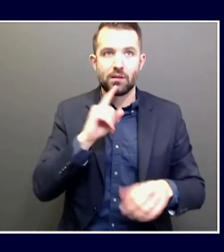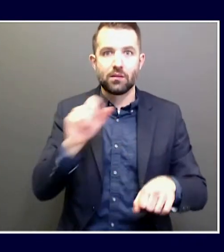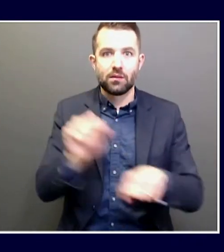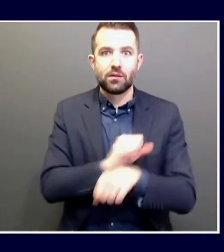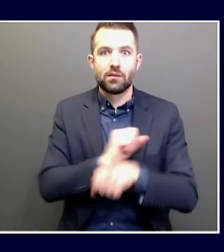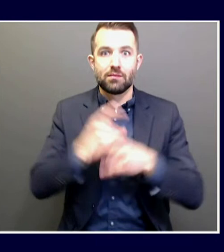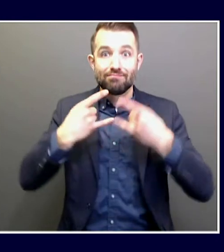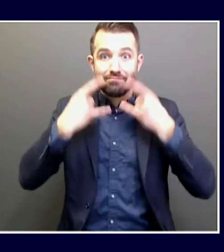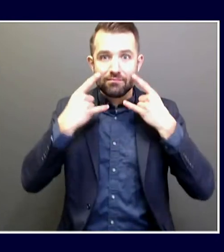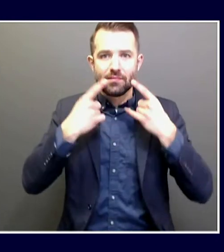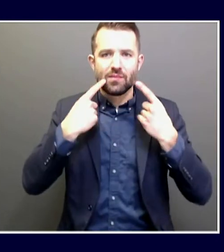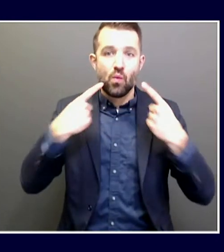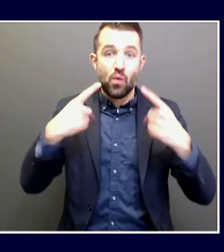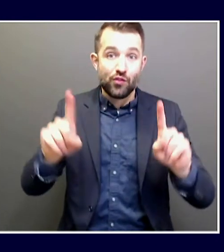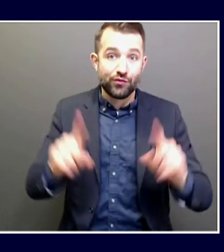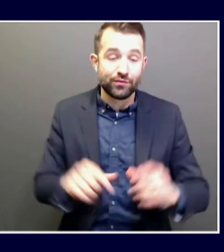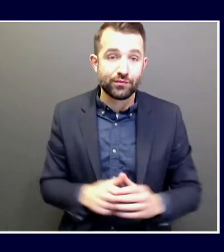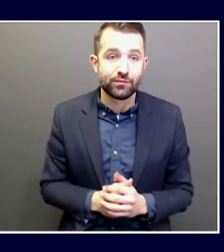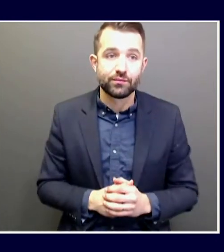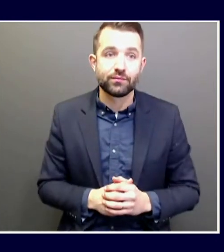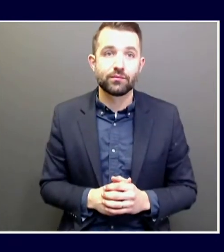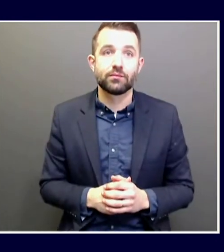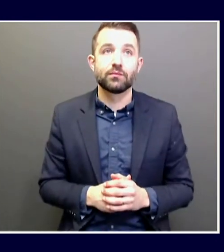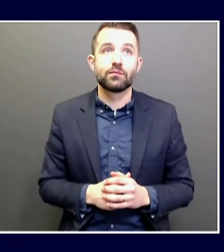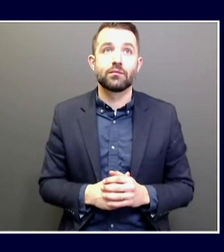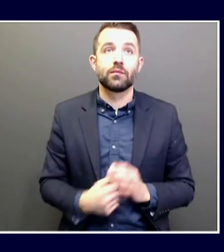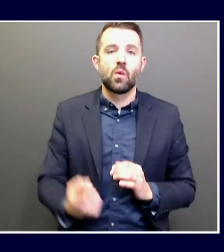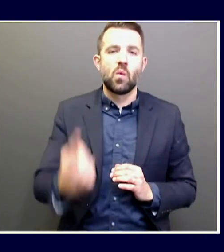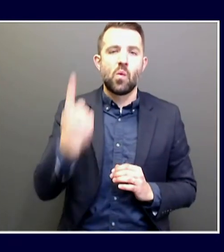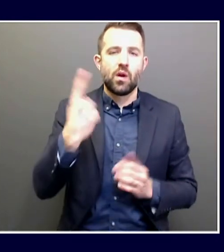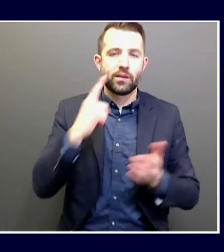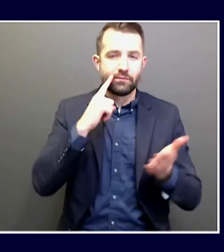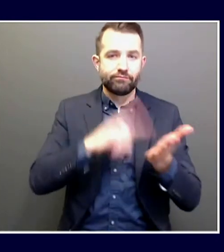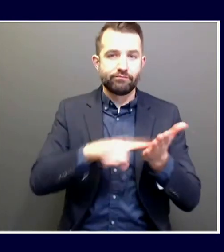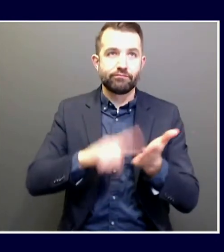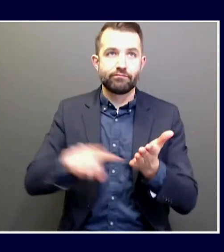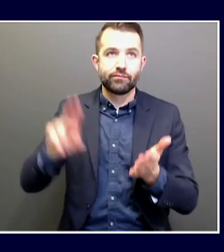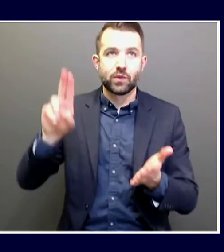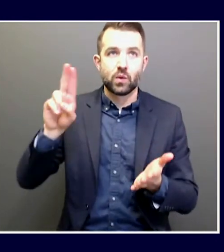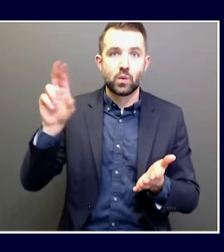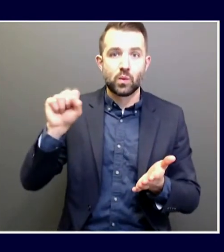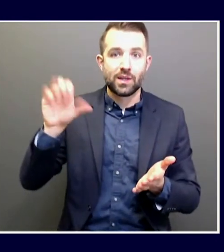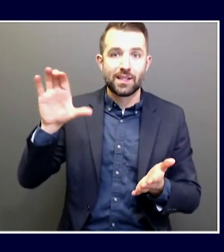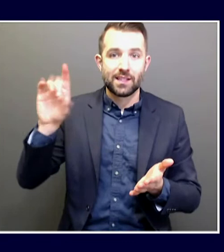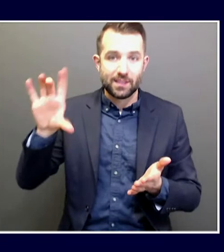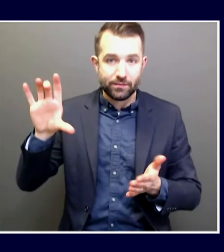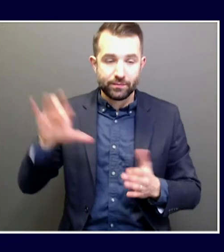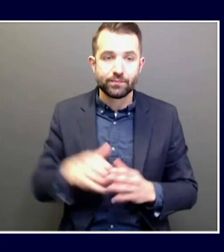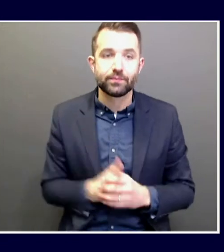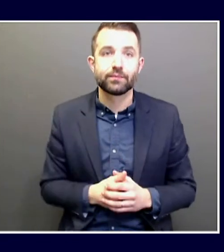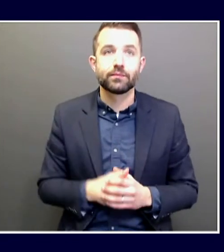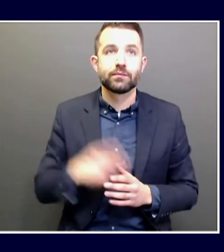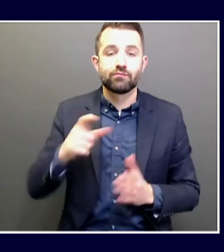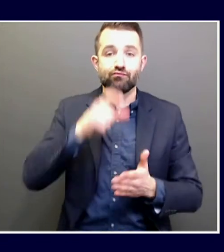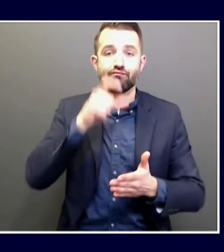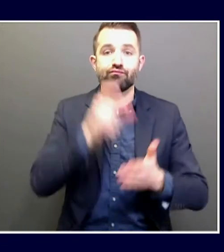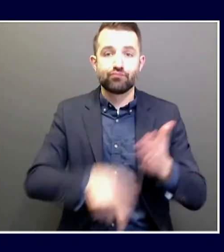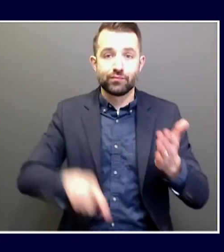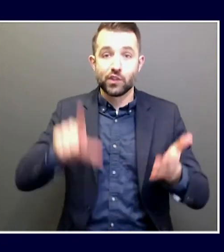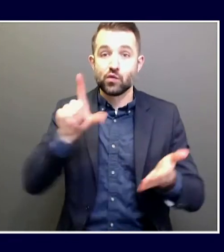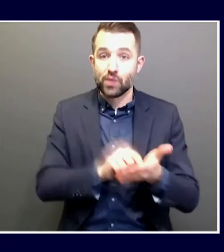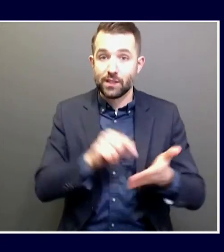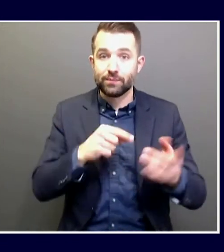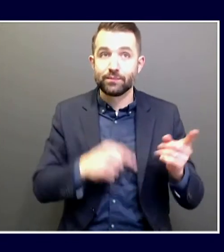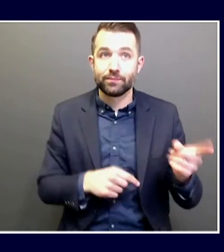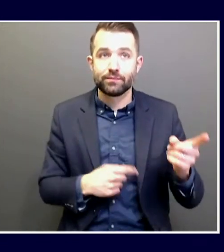the data, and there was one particular study that the US CDC published, conducted early on, about a